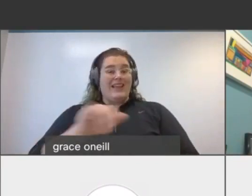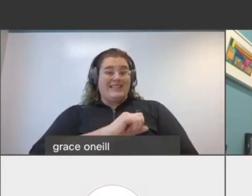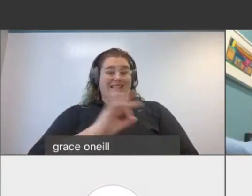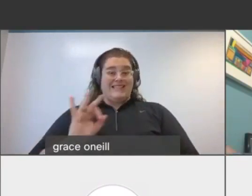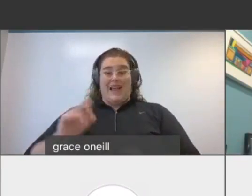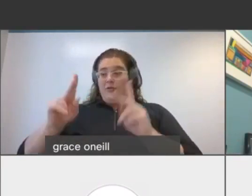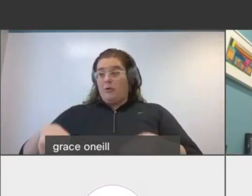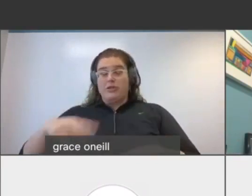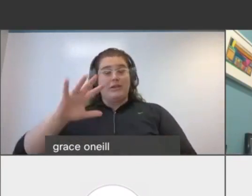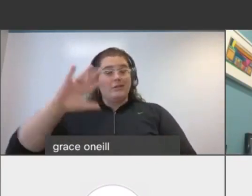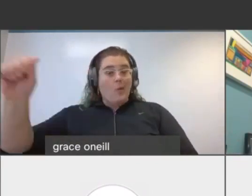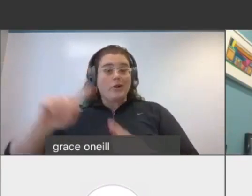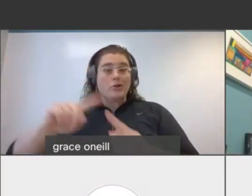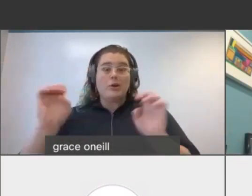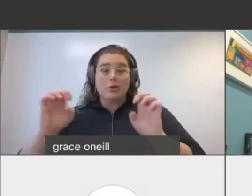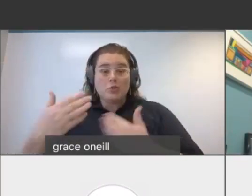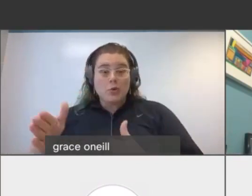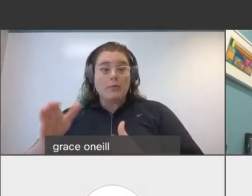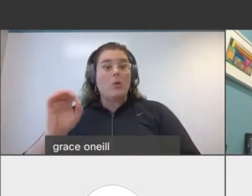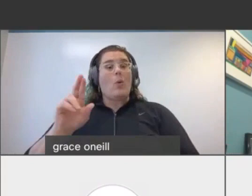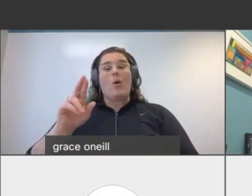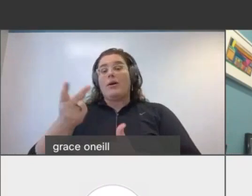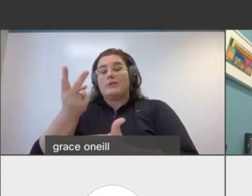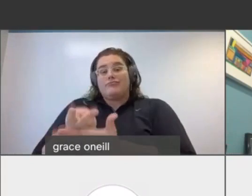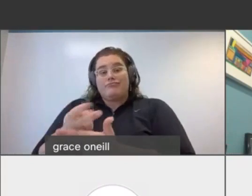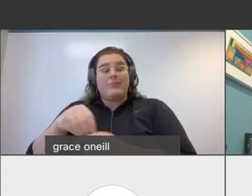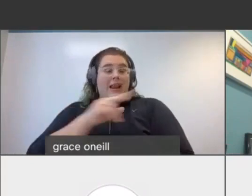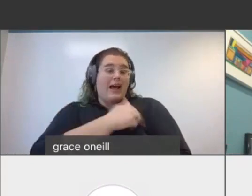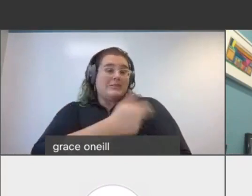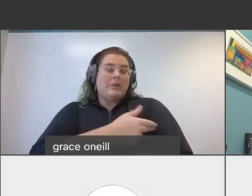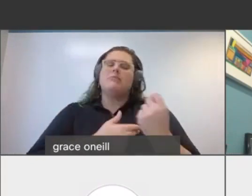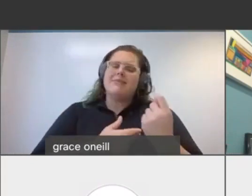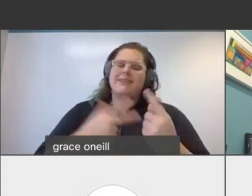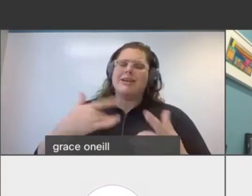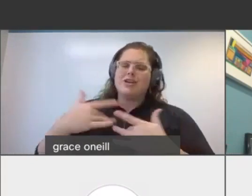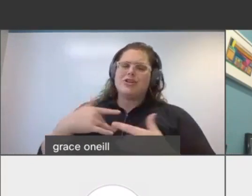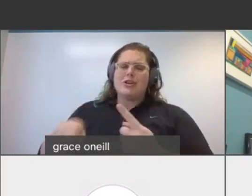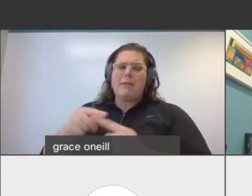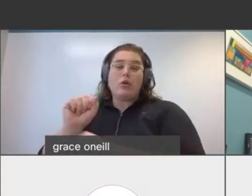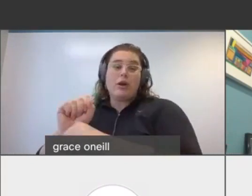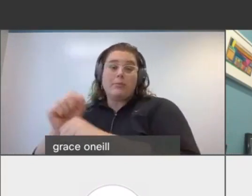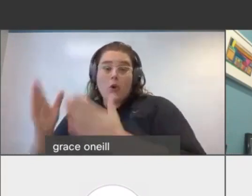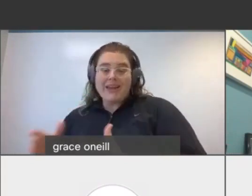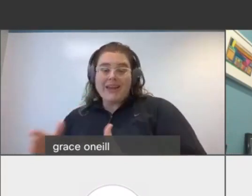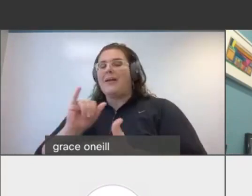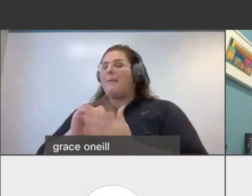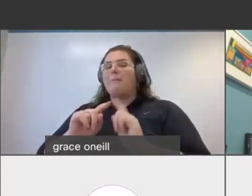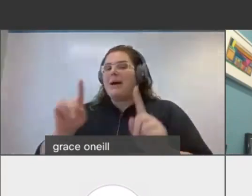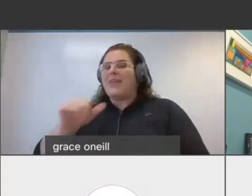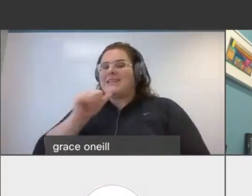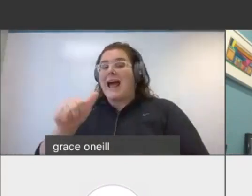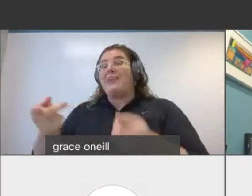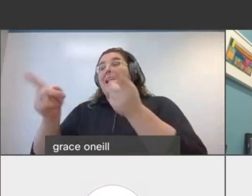emergency room or being hospitalized, as much as you'll be concerned about your employee, is not the incident that gets entered. The incident that gets